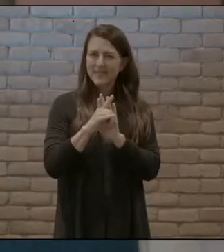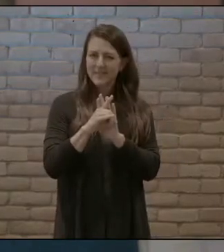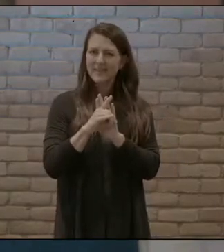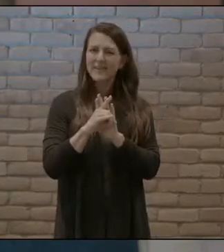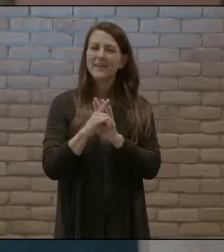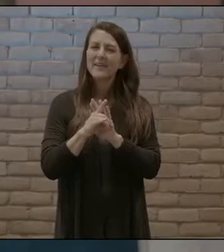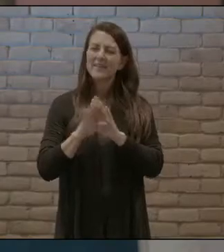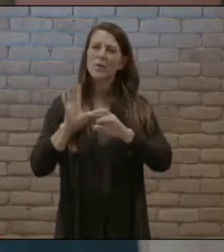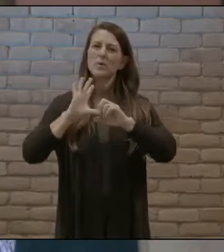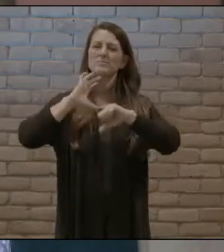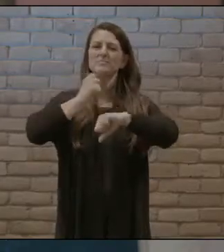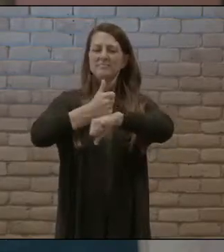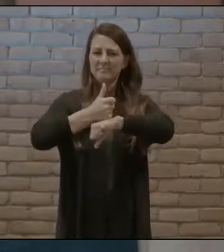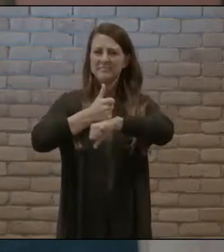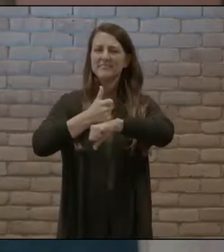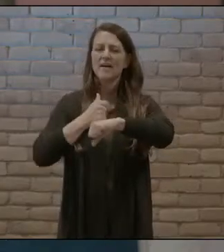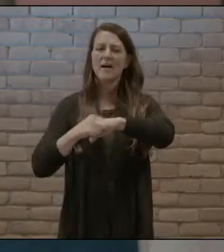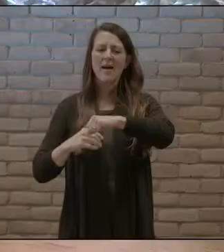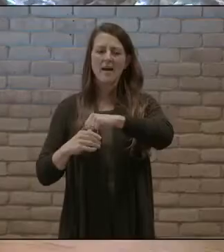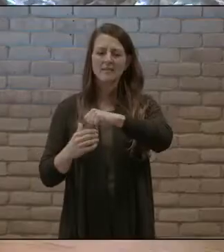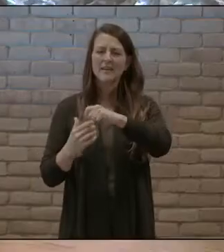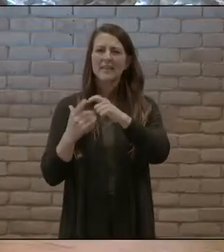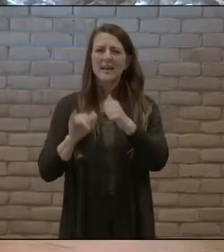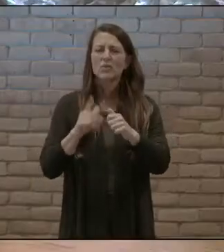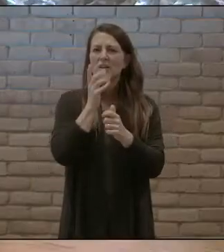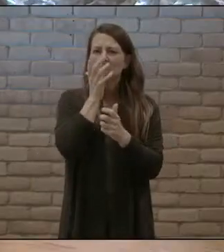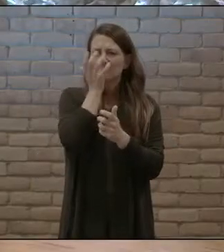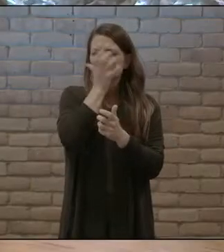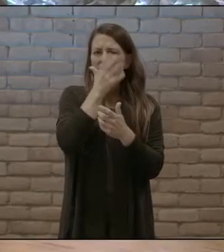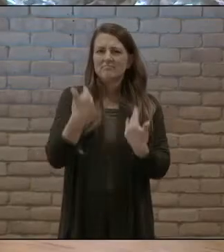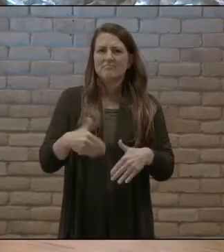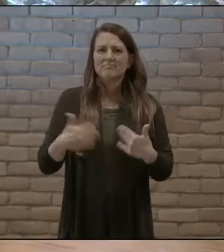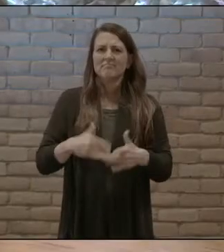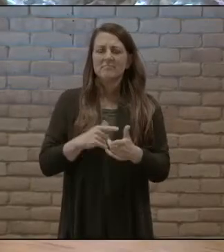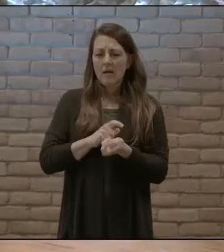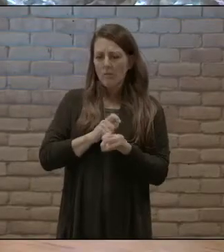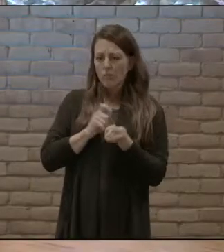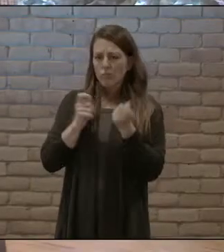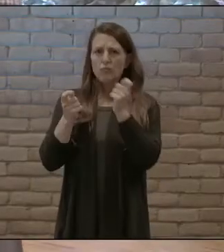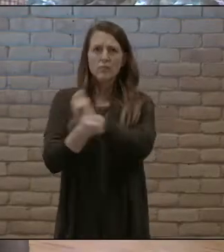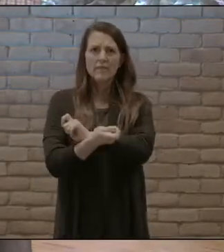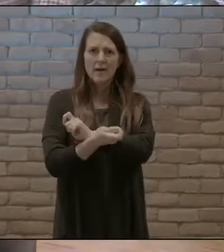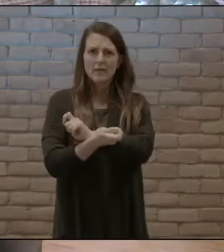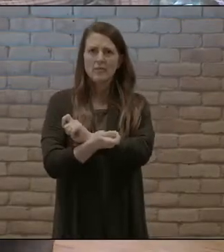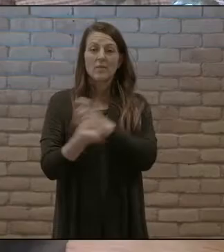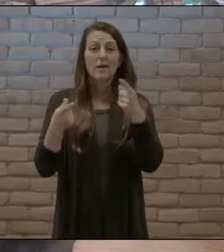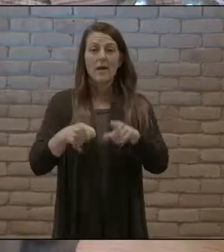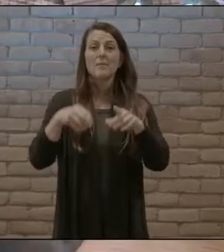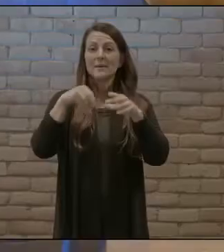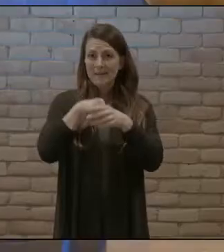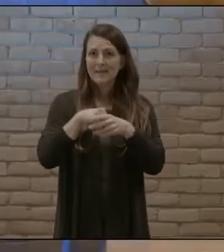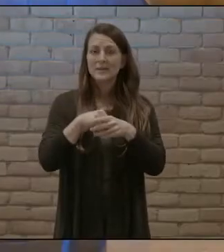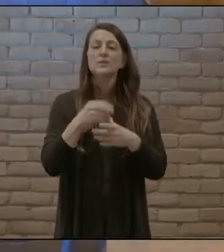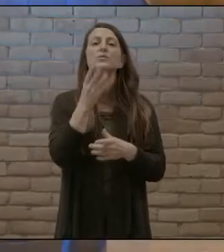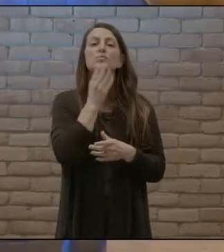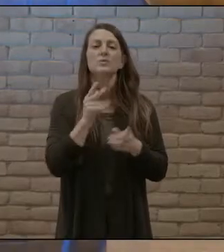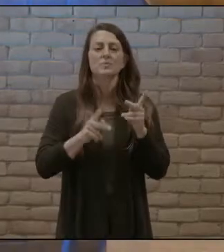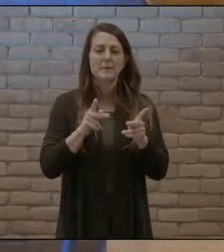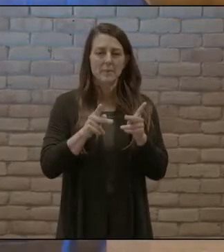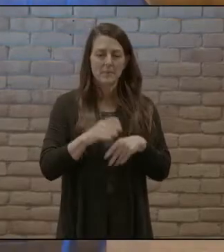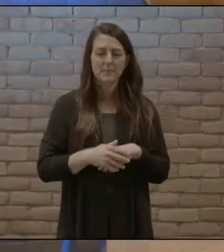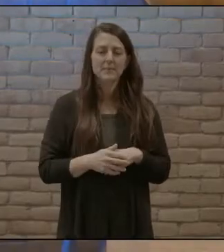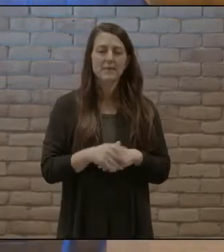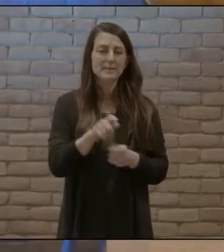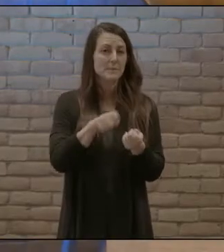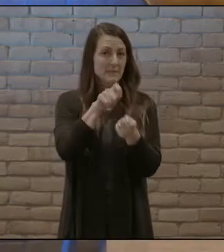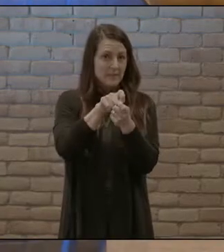incredible, incredible revival that happened within the Jewish people. And specifically,